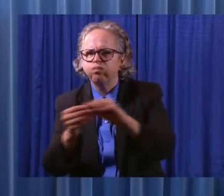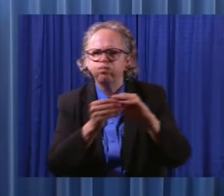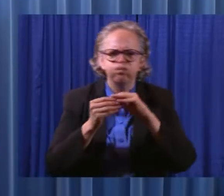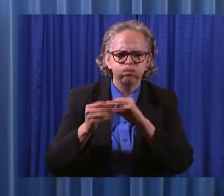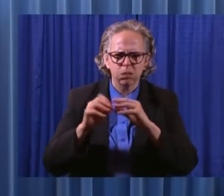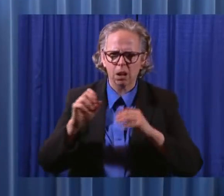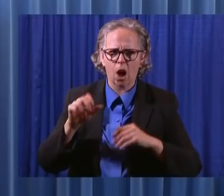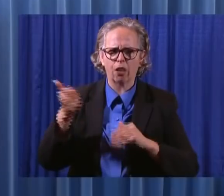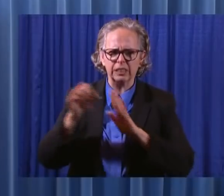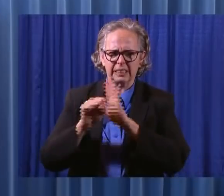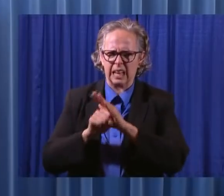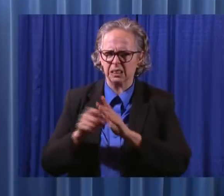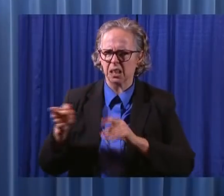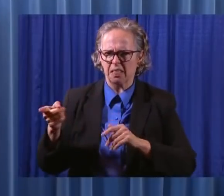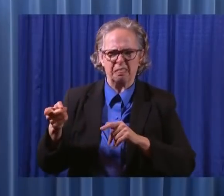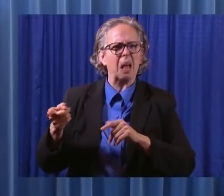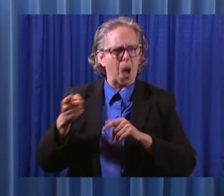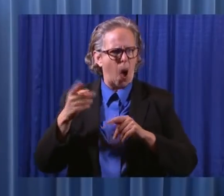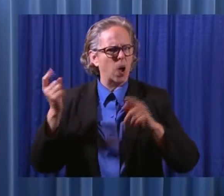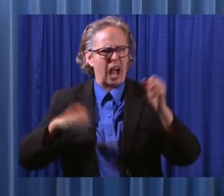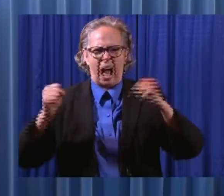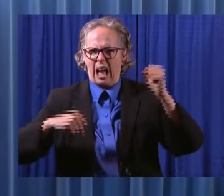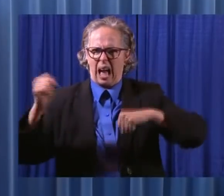an increase in